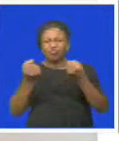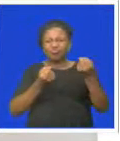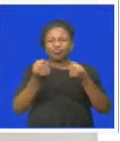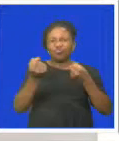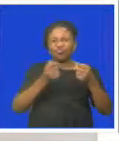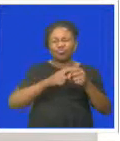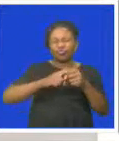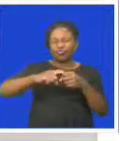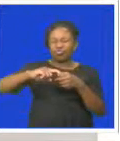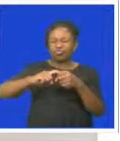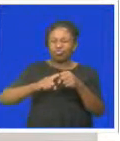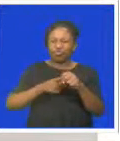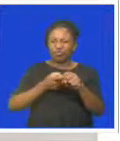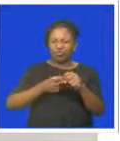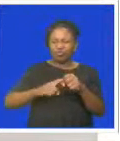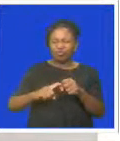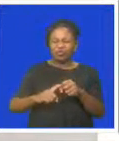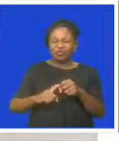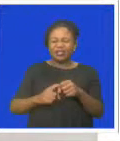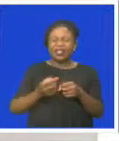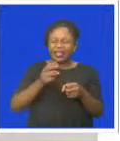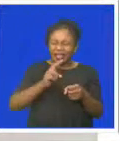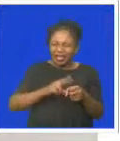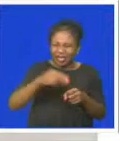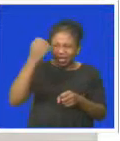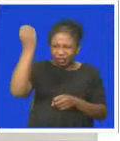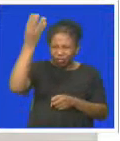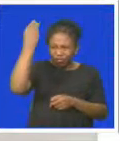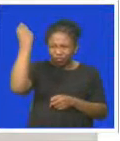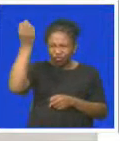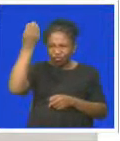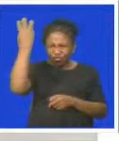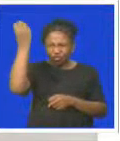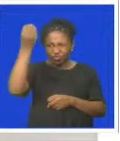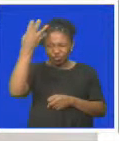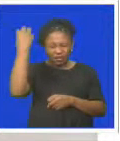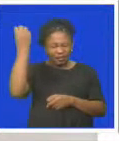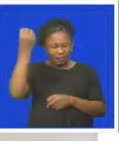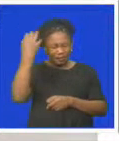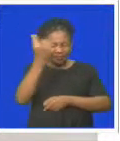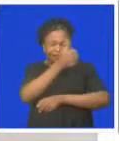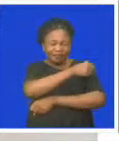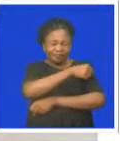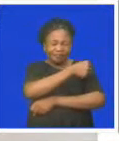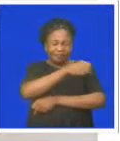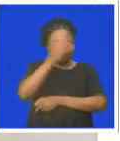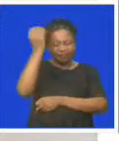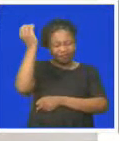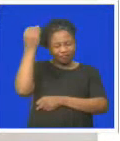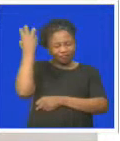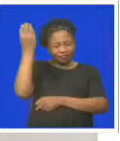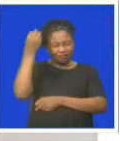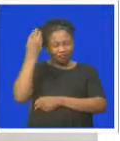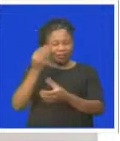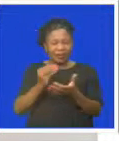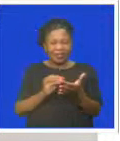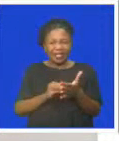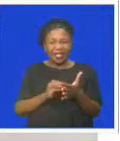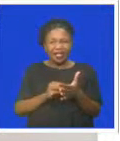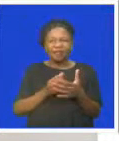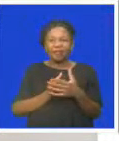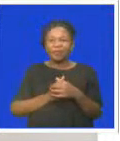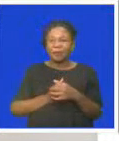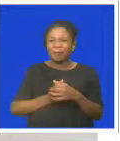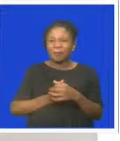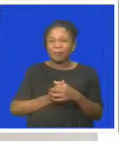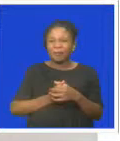cars like ambulances. Even in firefighters, they do have ambulances.